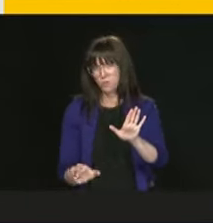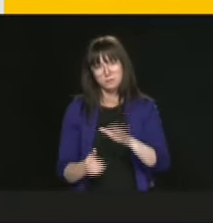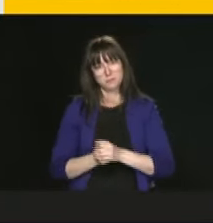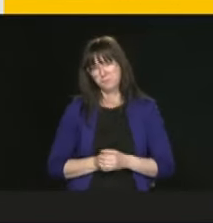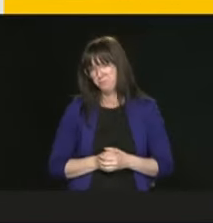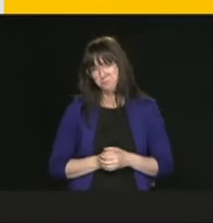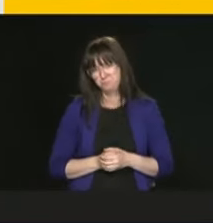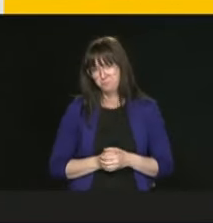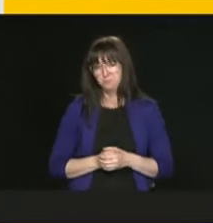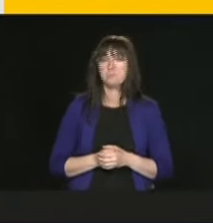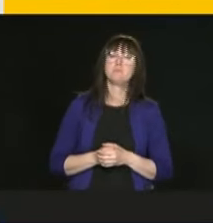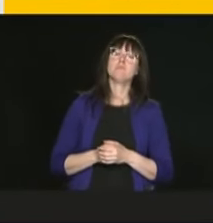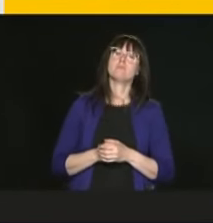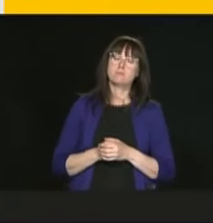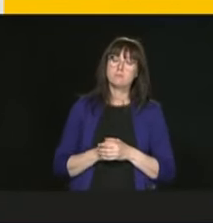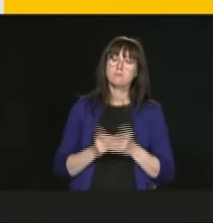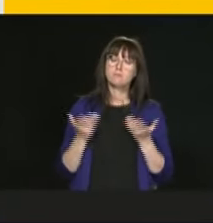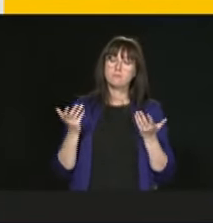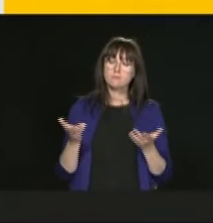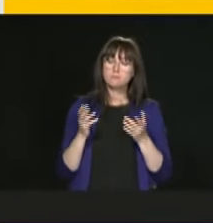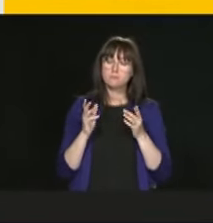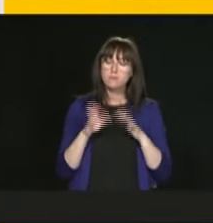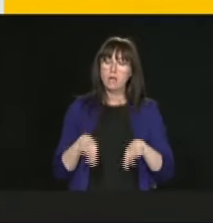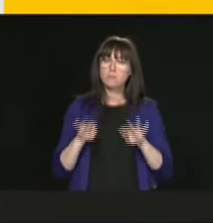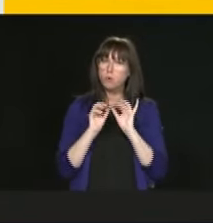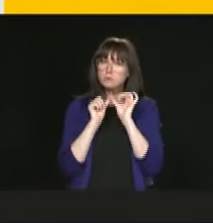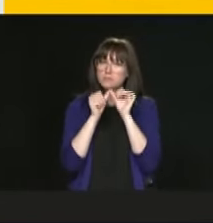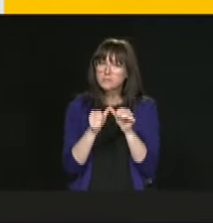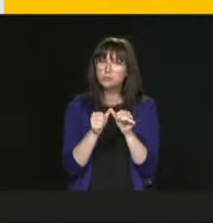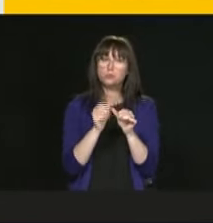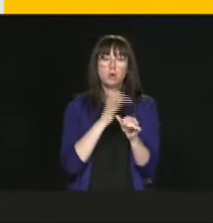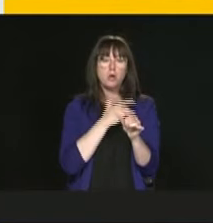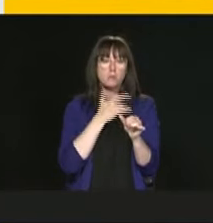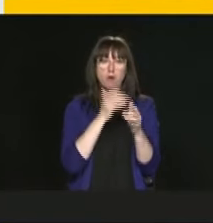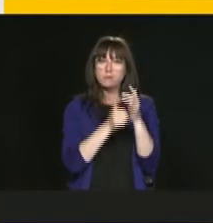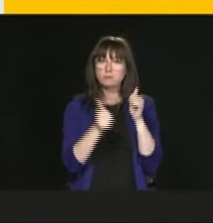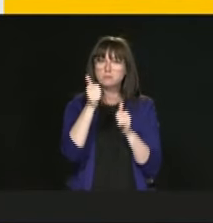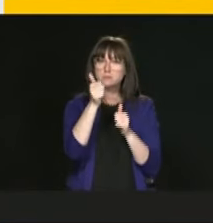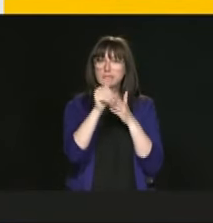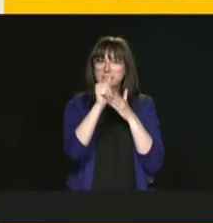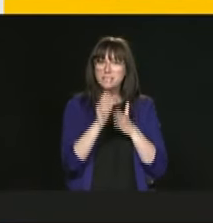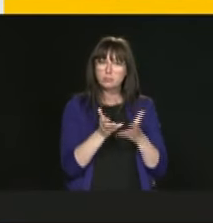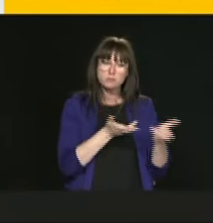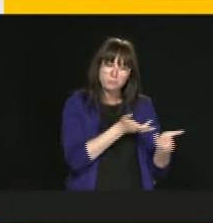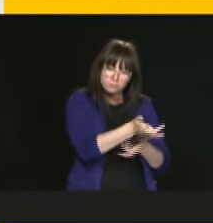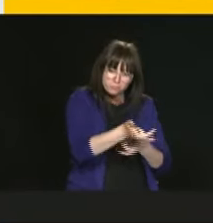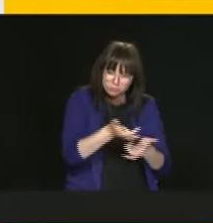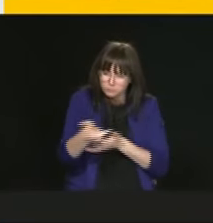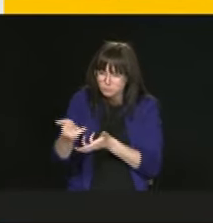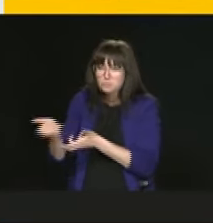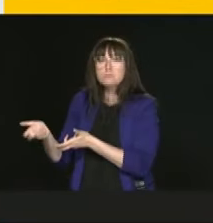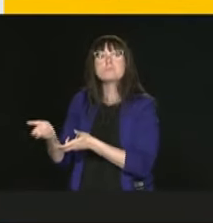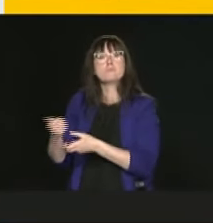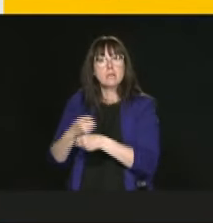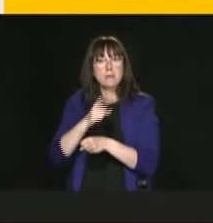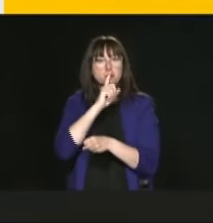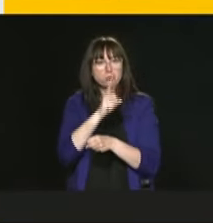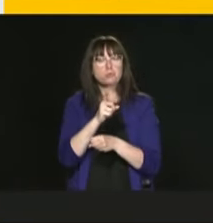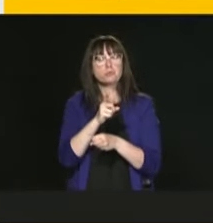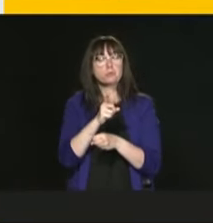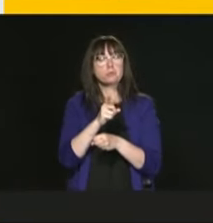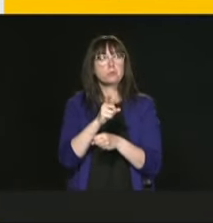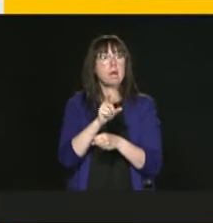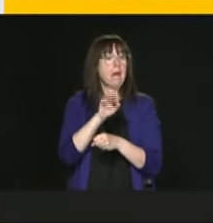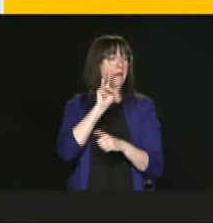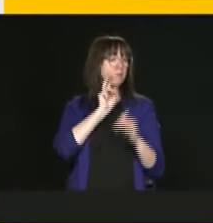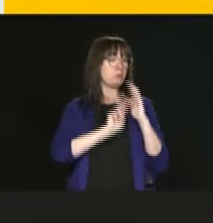doing. So we're going to continue to work with the provinces to make sure that they are able to fulfill the levels that they are projecting they